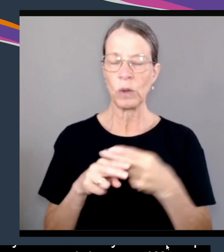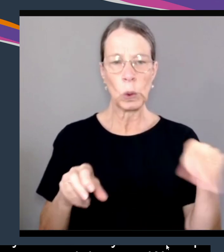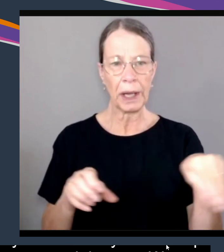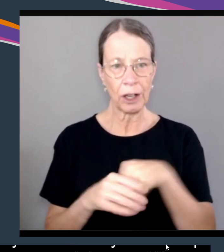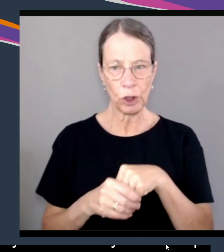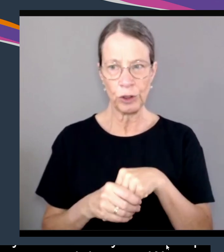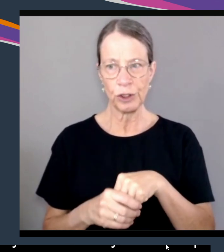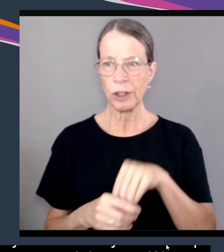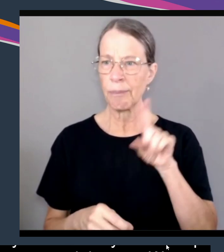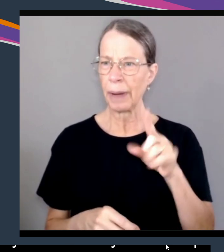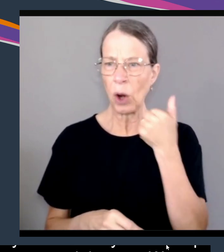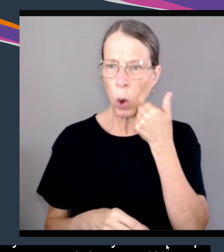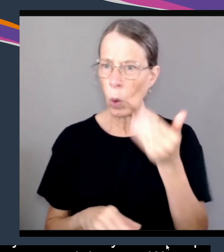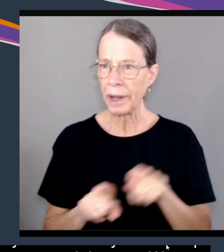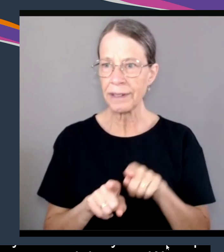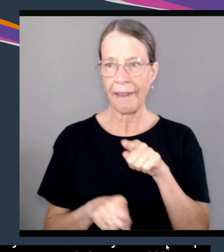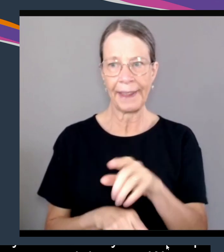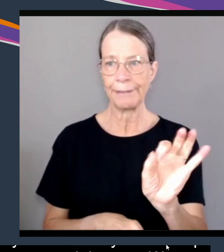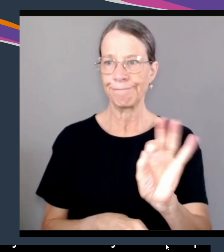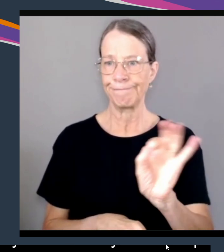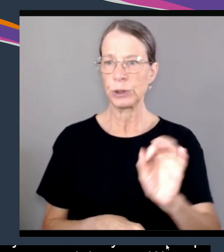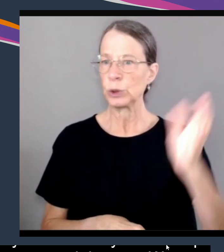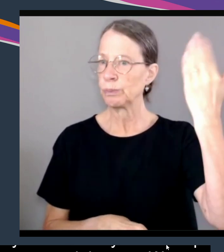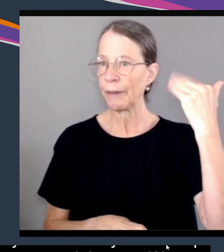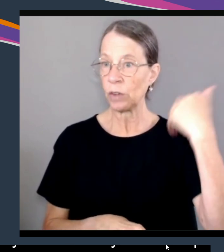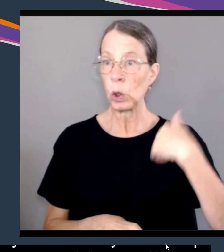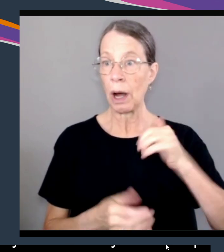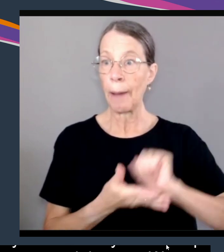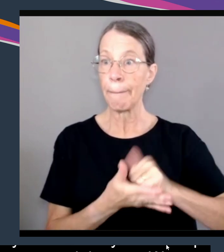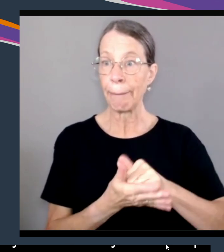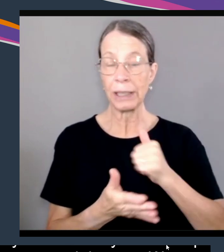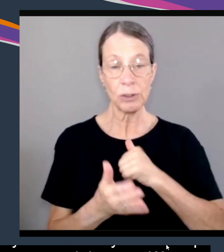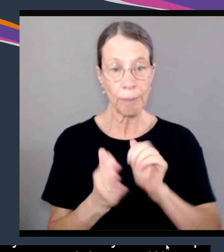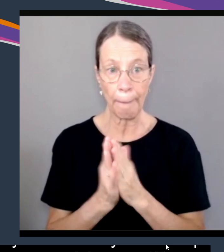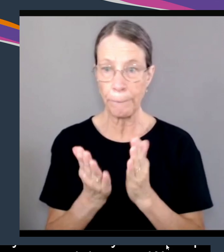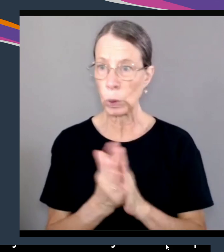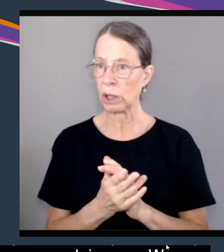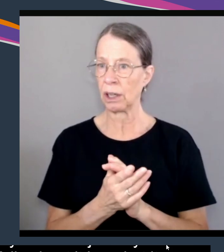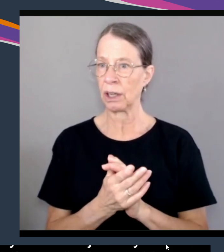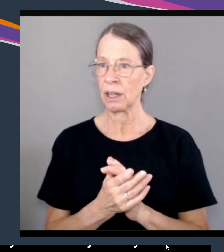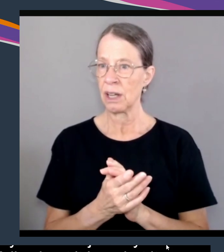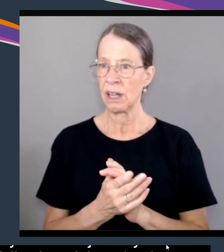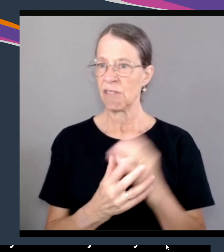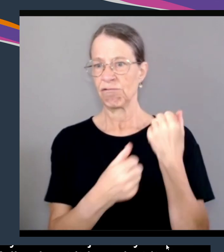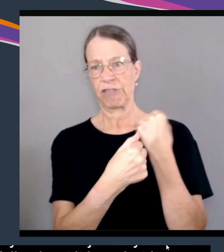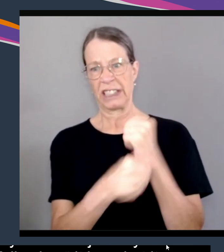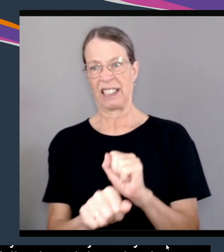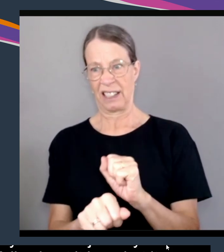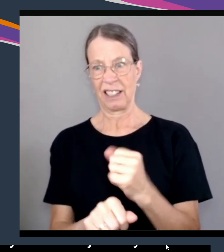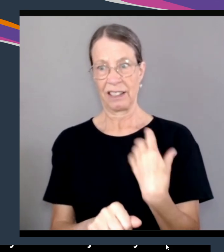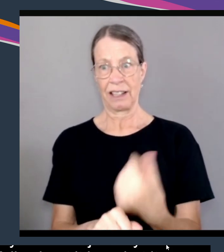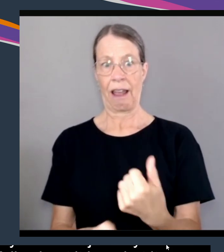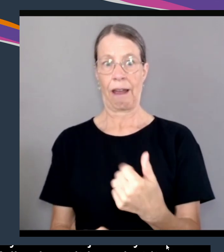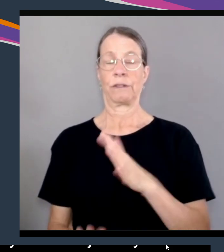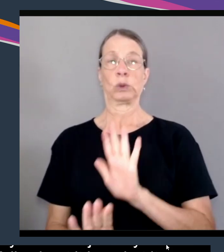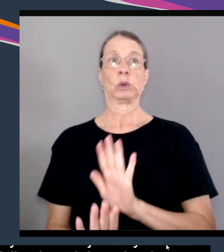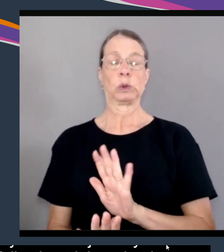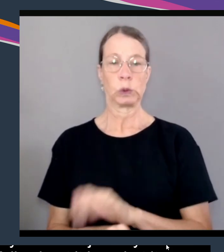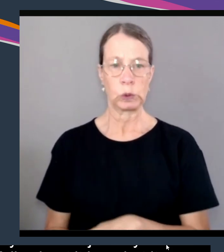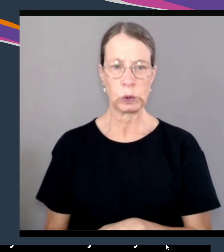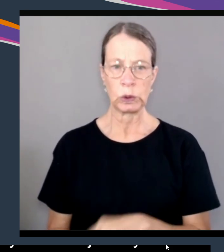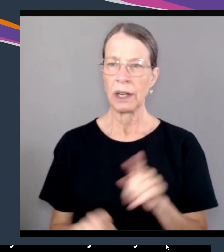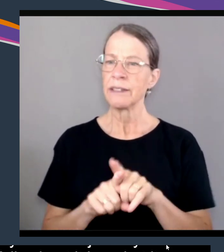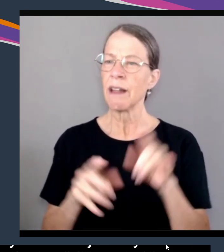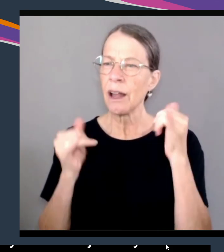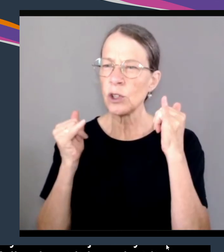it, we copped the resistance. It's a bit of the third law of motion when you're doing social change. Every action has an